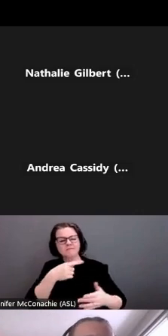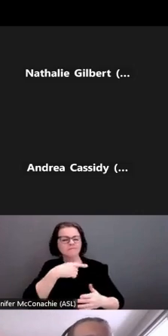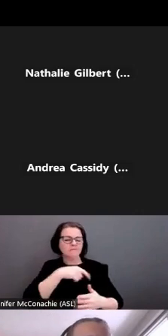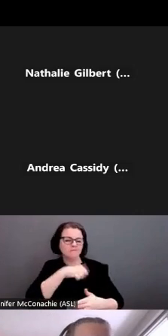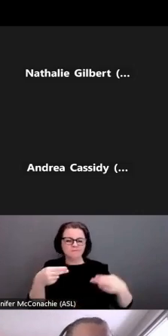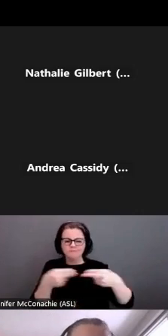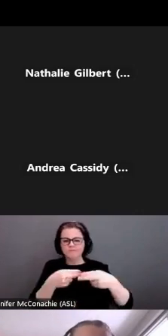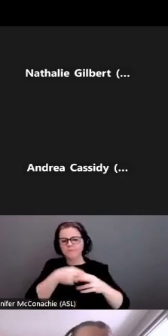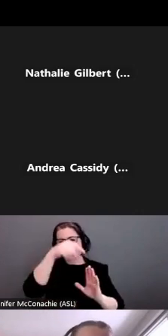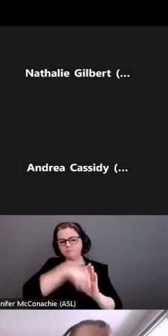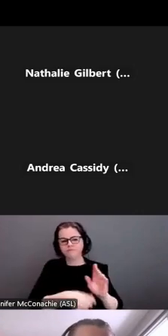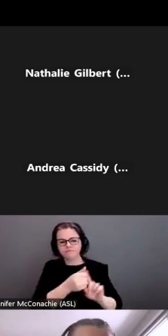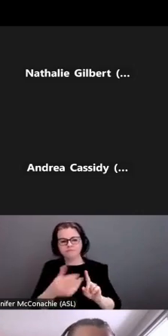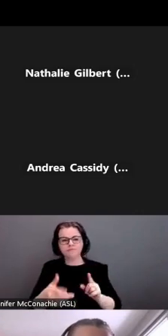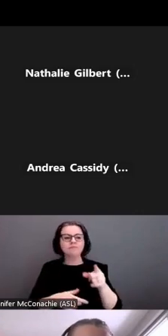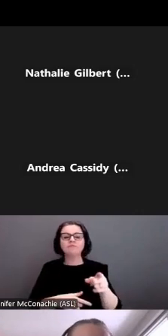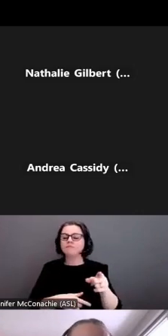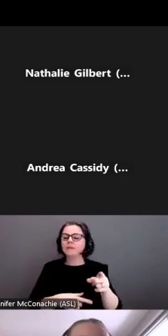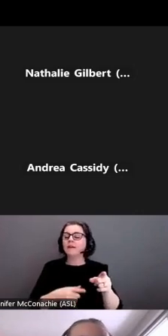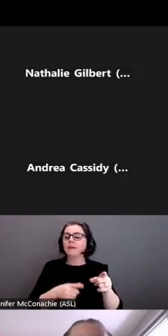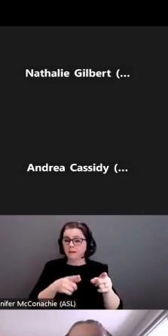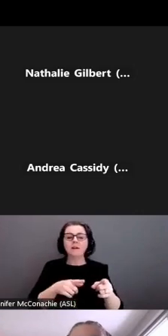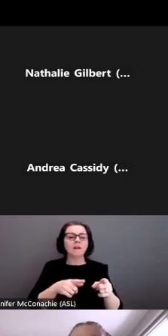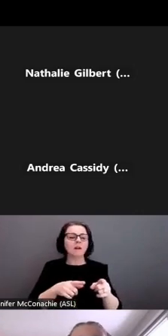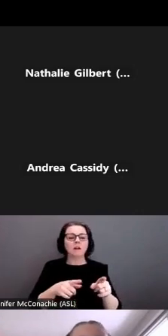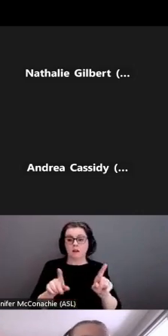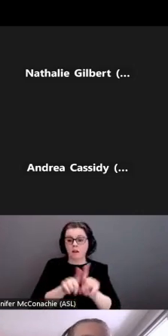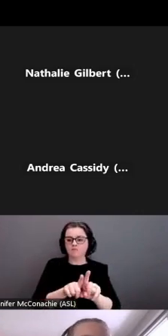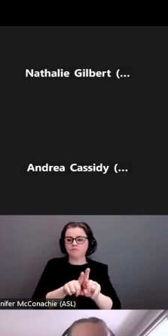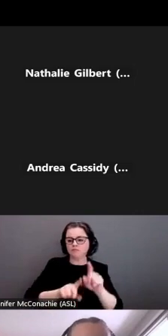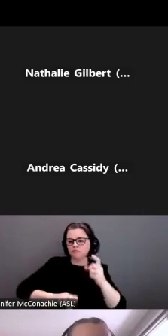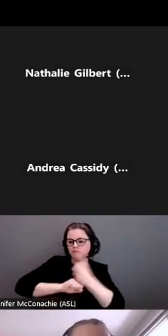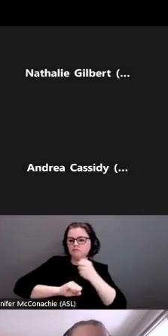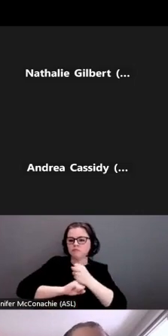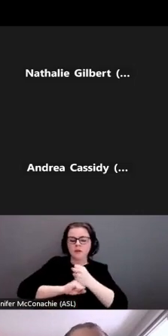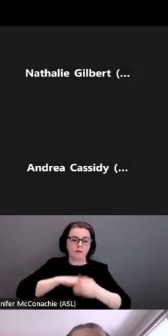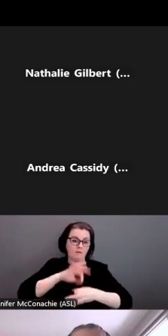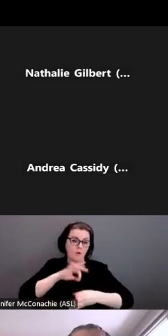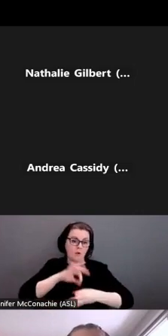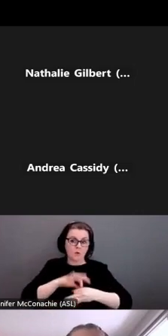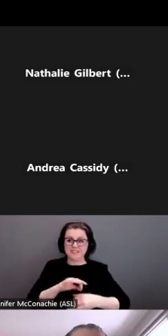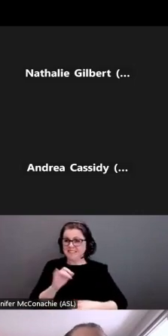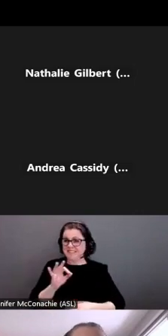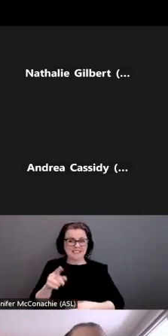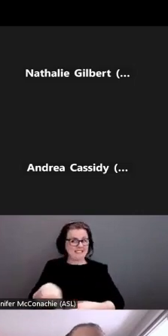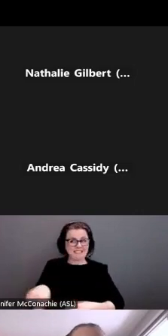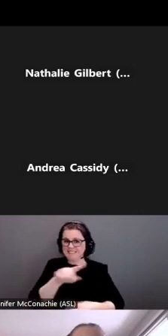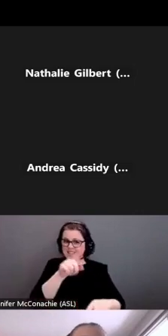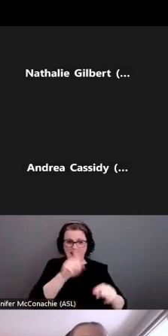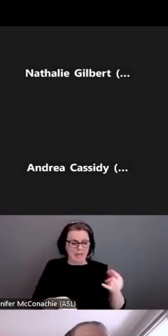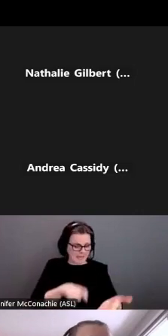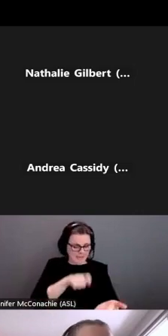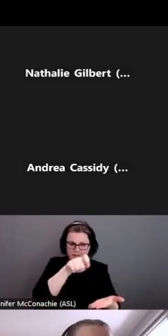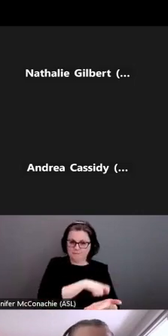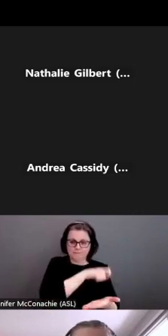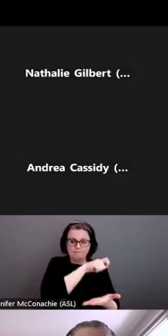So this is our assisted voting program. So if marking your ballot is not accessible to you, you